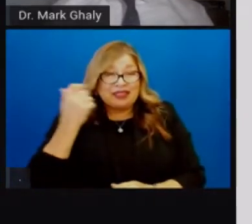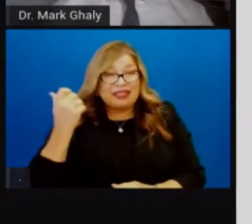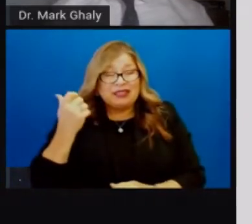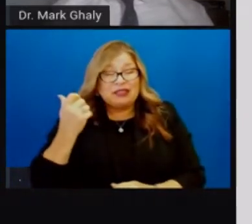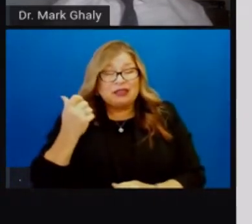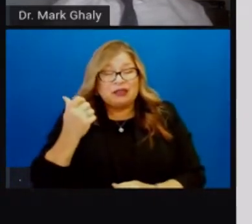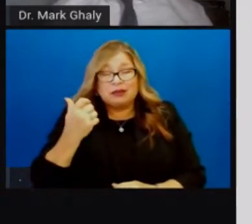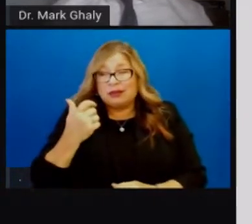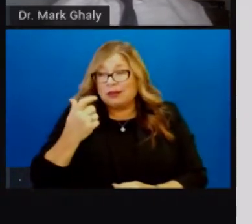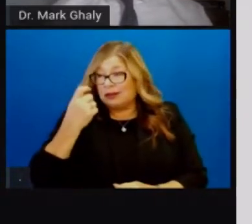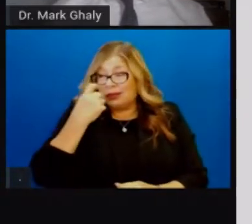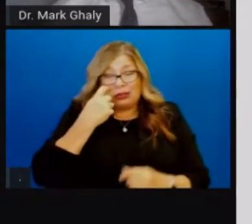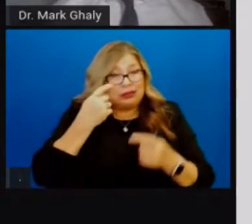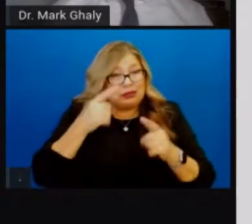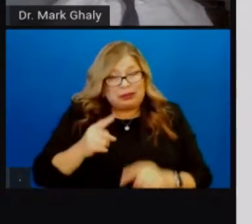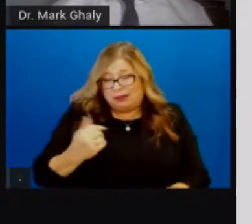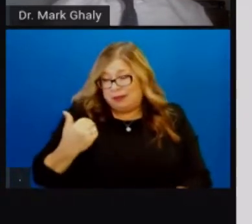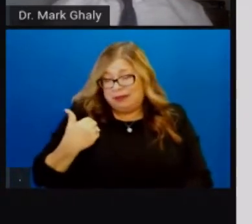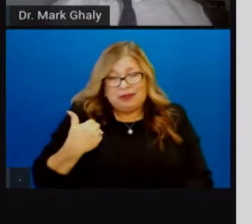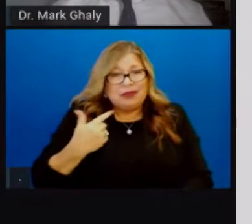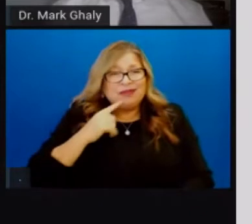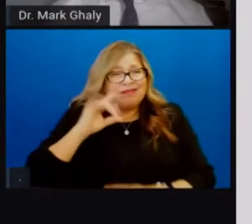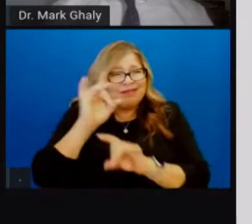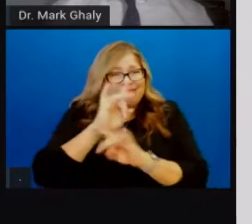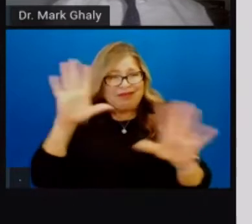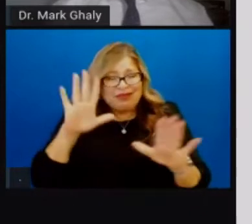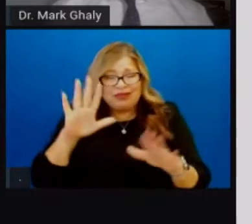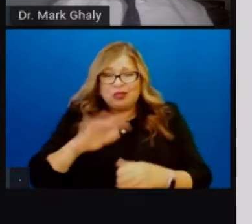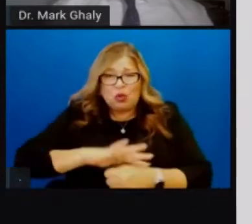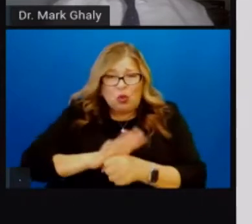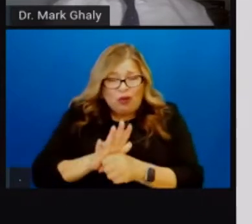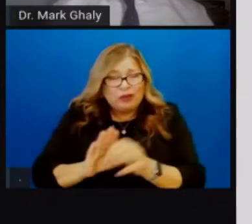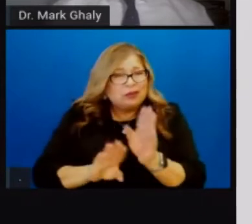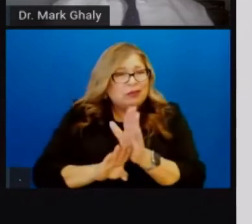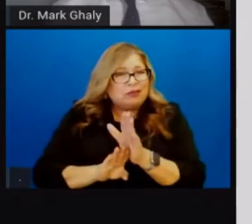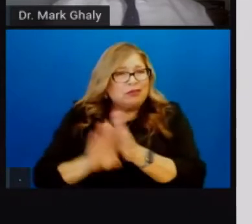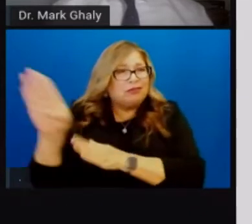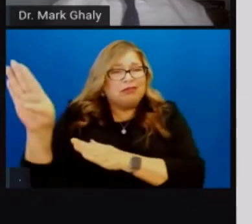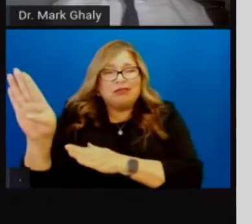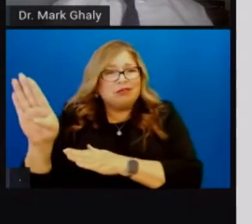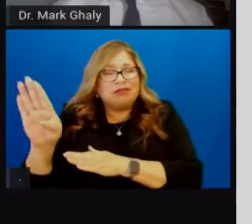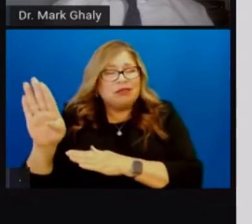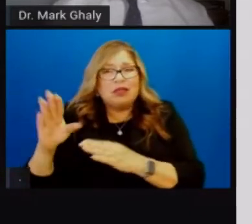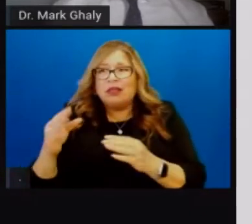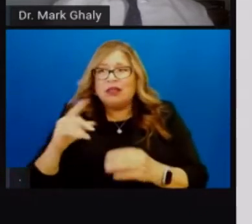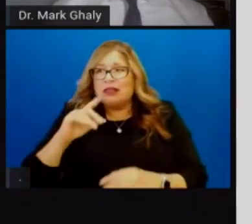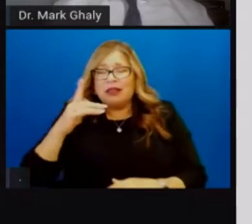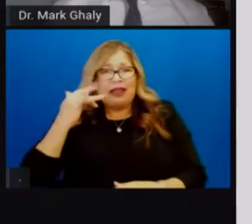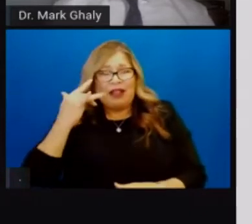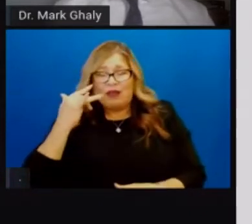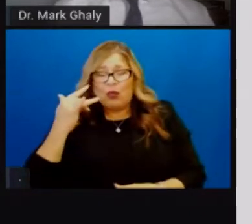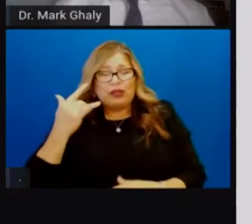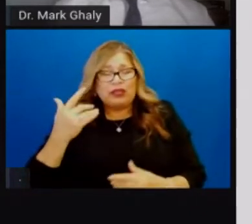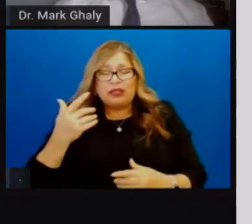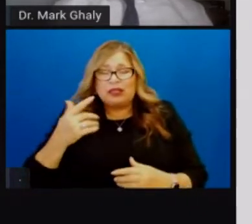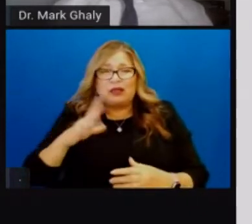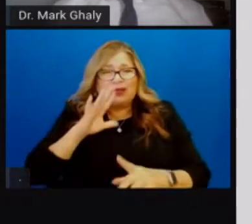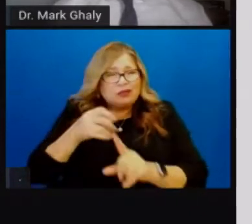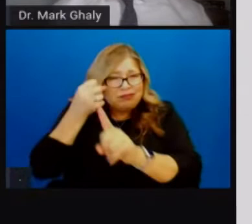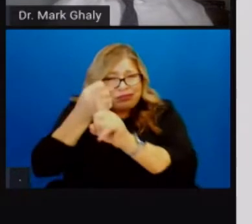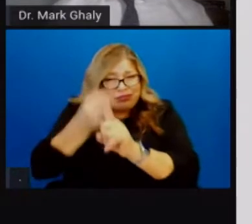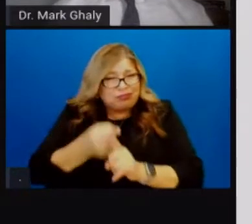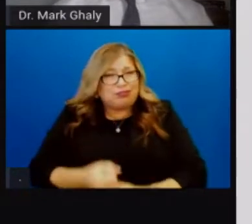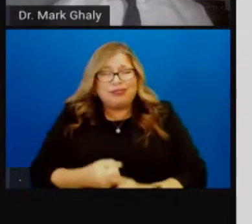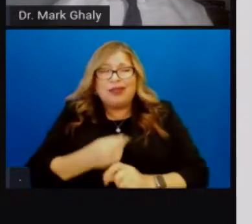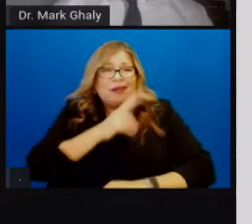the most devastating surges that we experienced as a state, where healthcare systems are still reeling, where